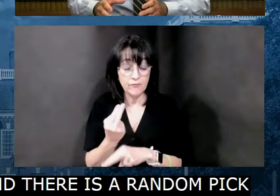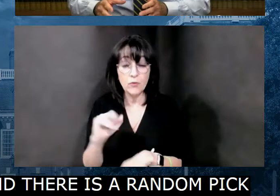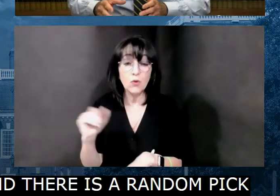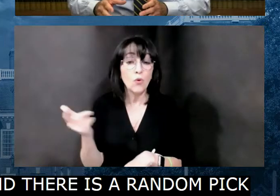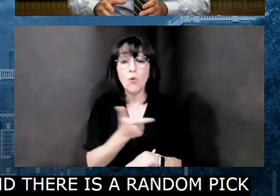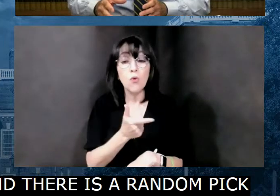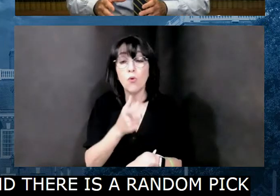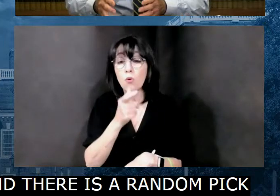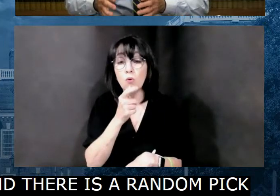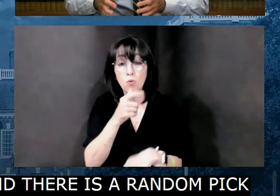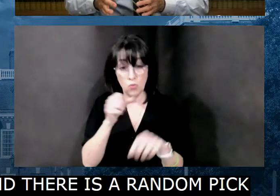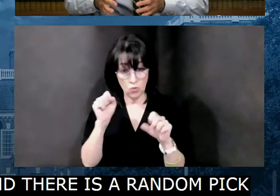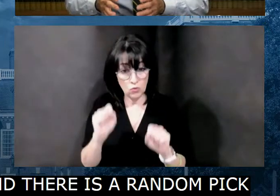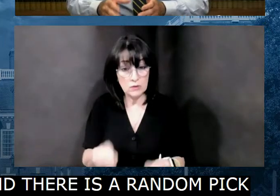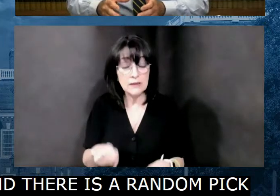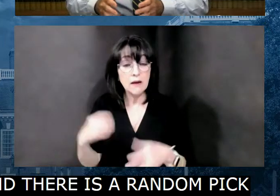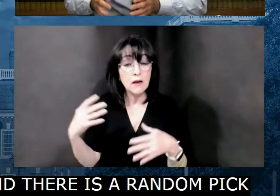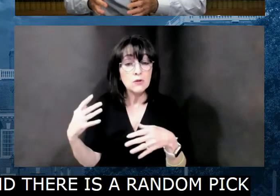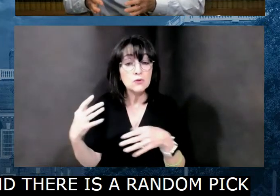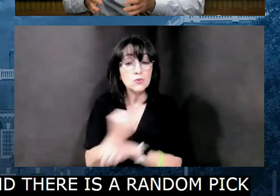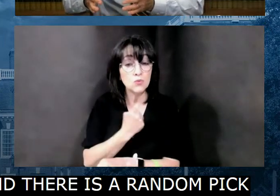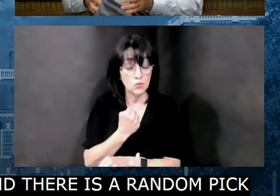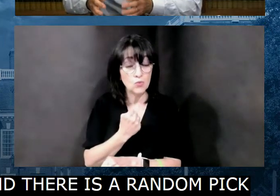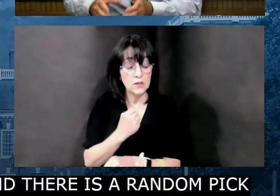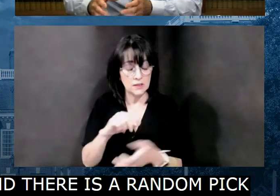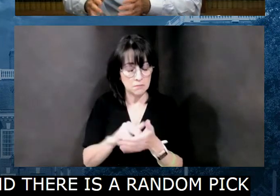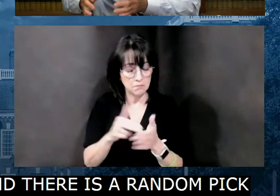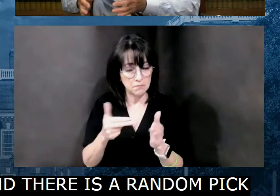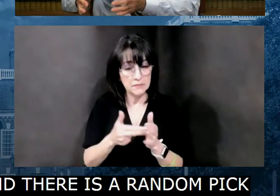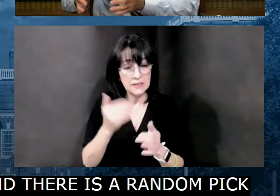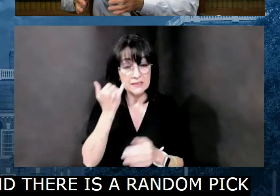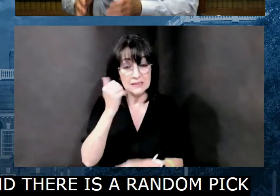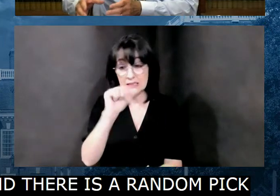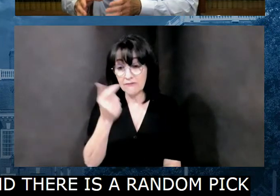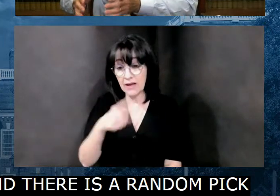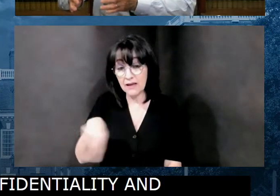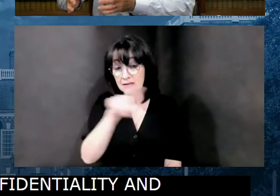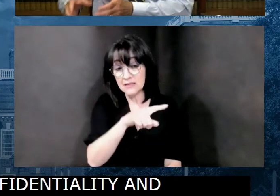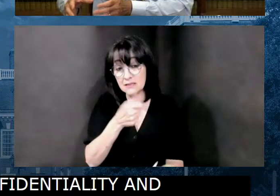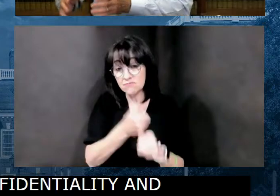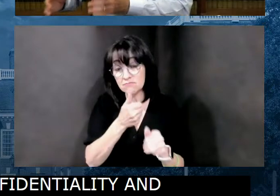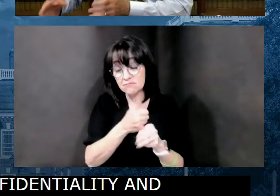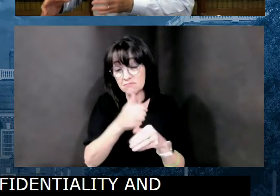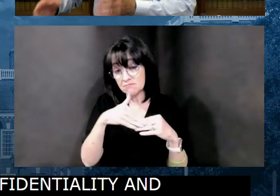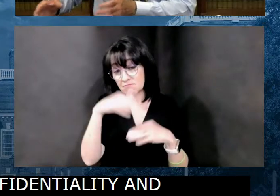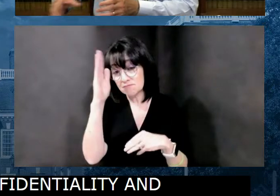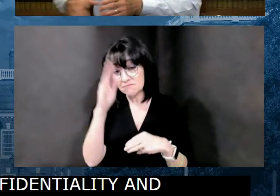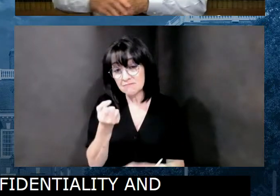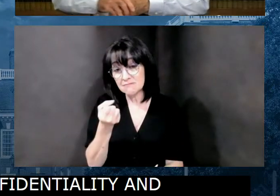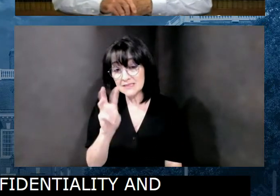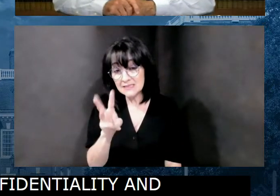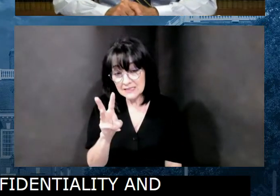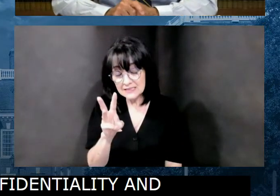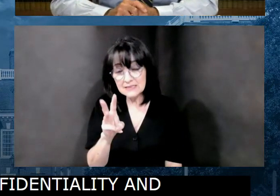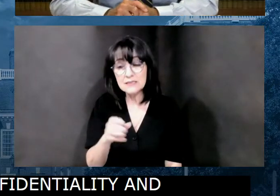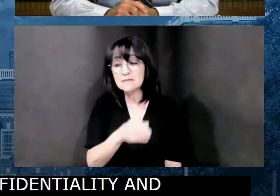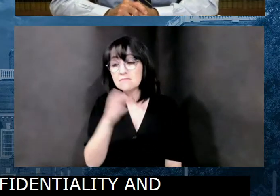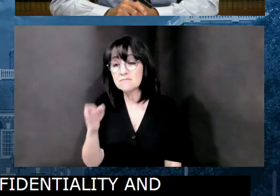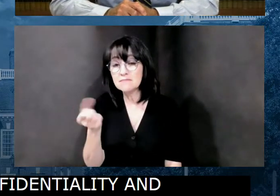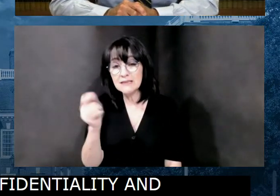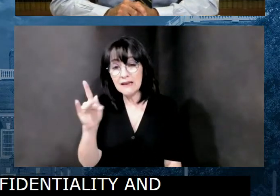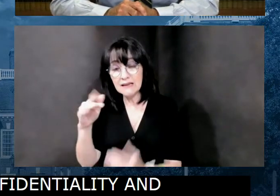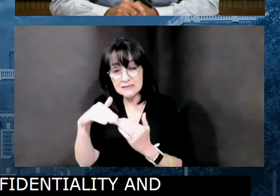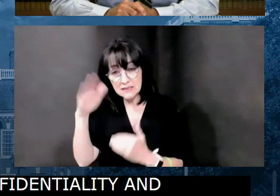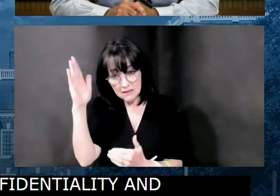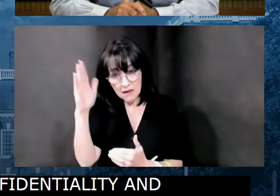these prizes, say 16 and over, 16 to 18-year-olds, 18 and over, and adults,